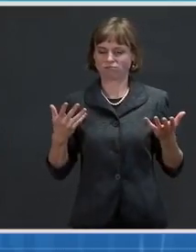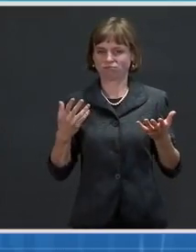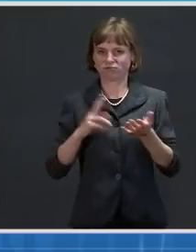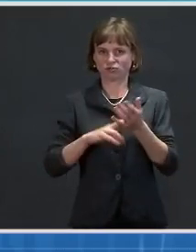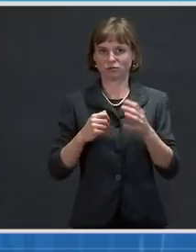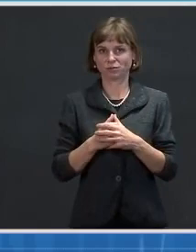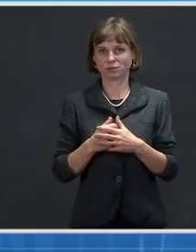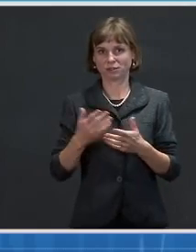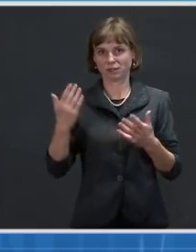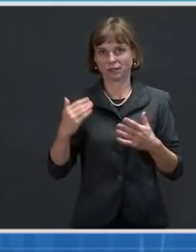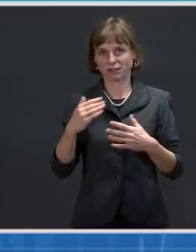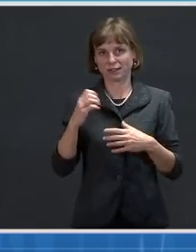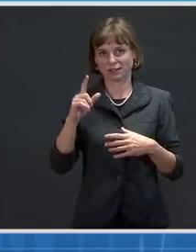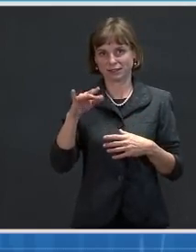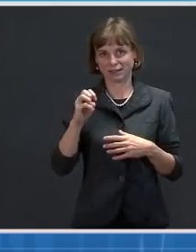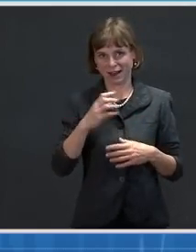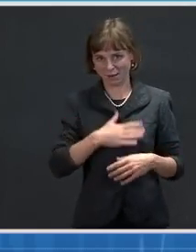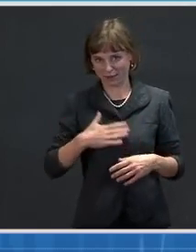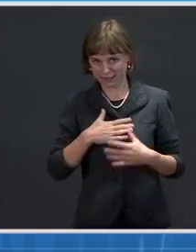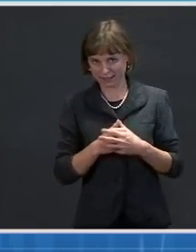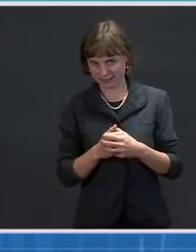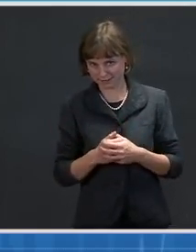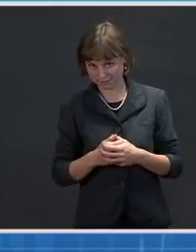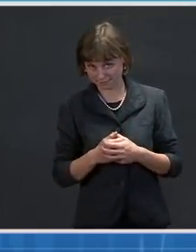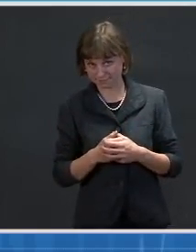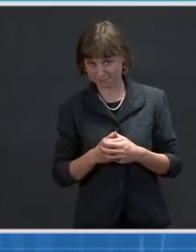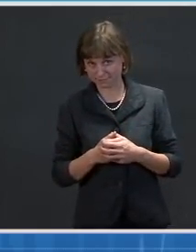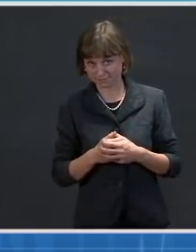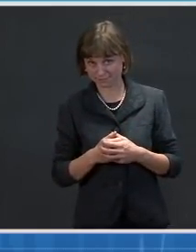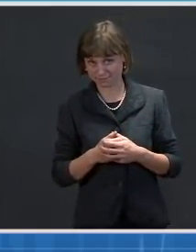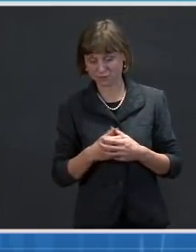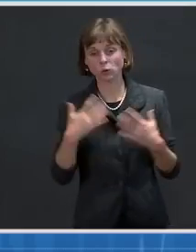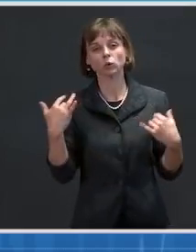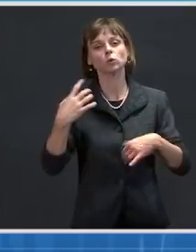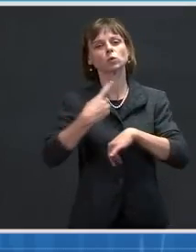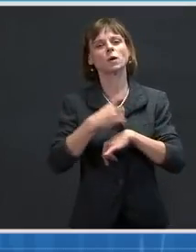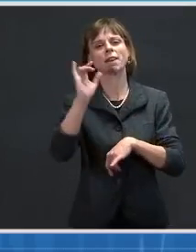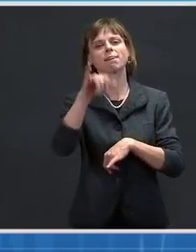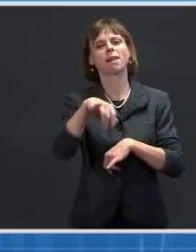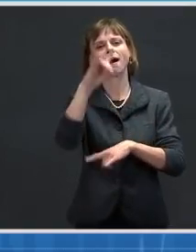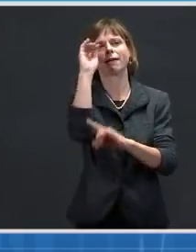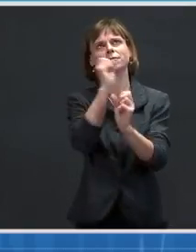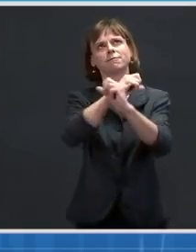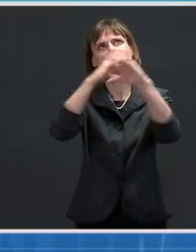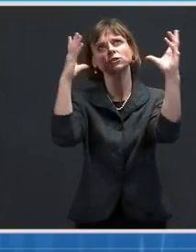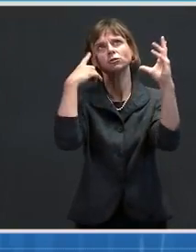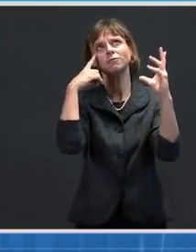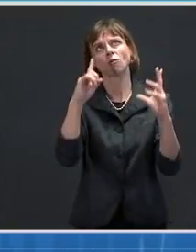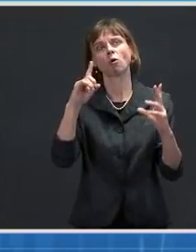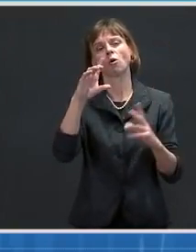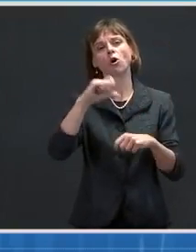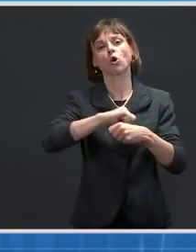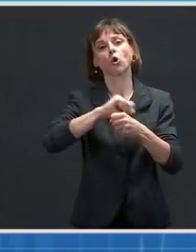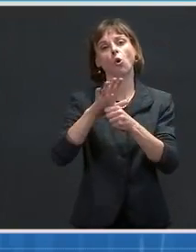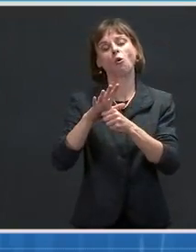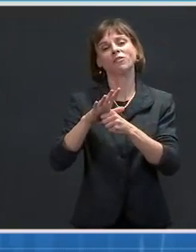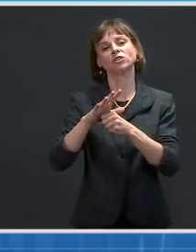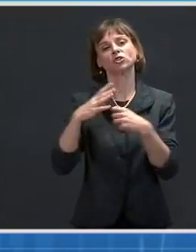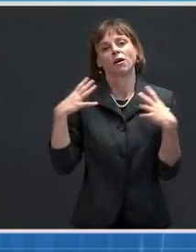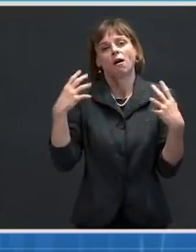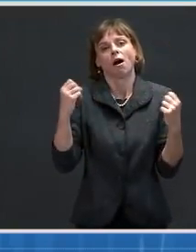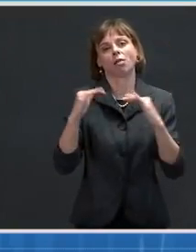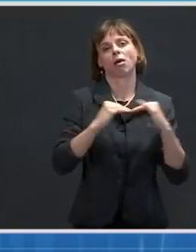slide, please. And today, that vision for a federal COVID-19 Health Equity Task Force officially becomes a